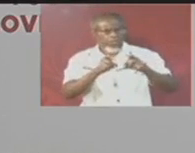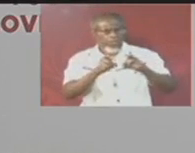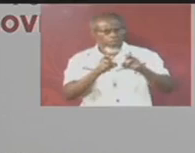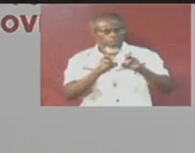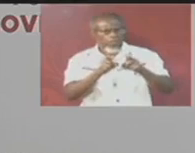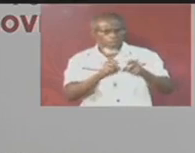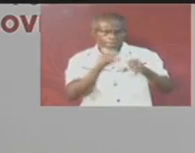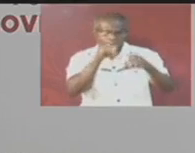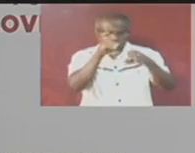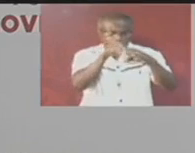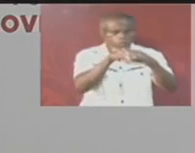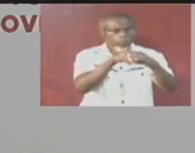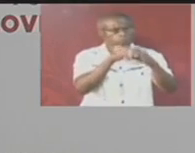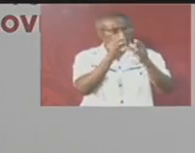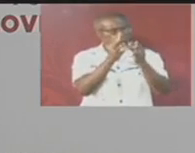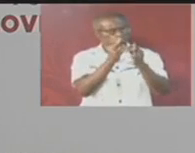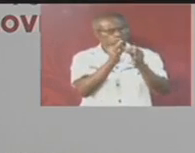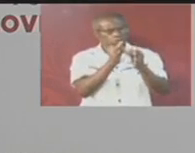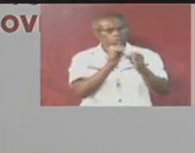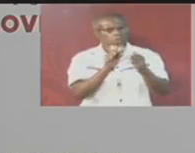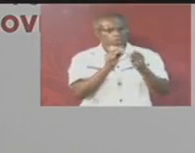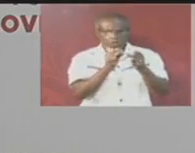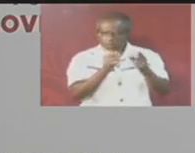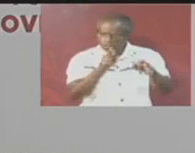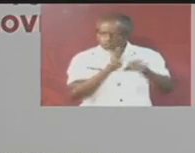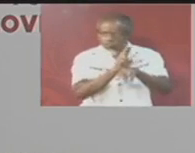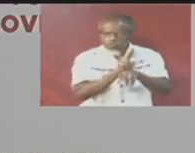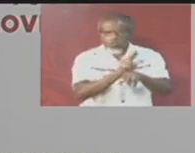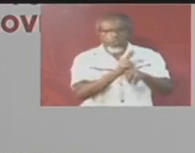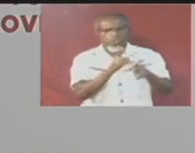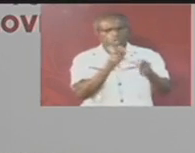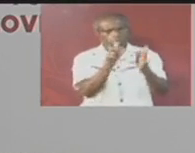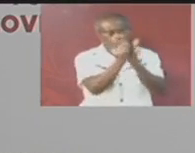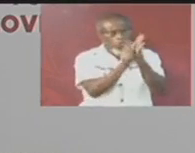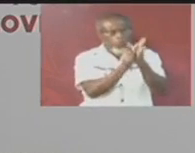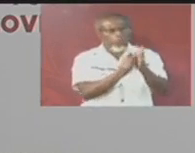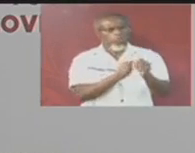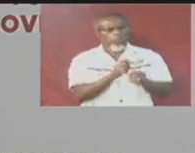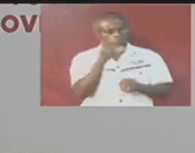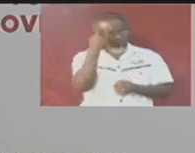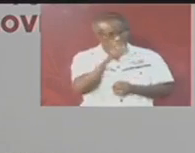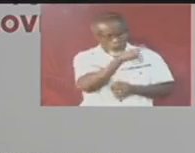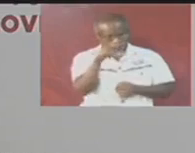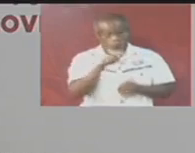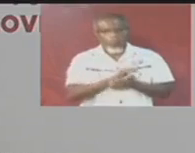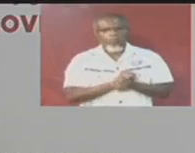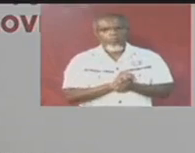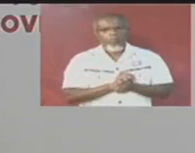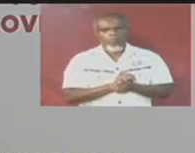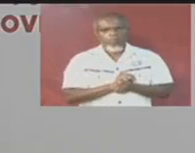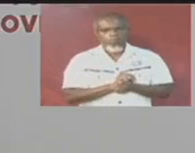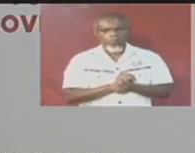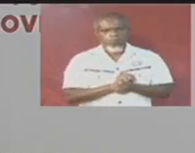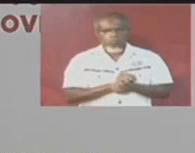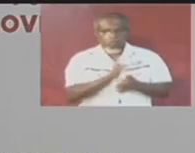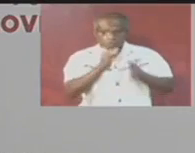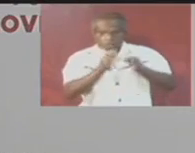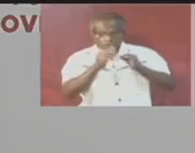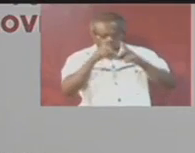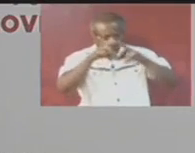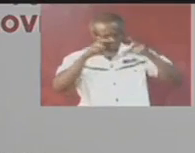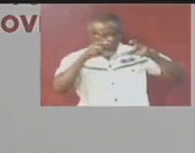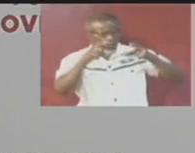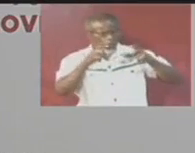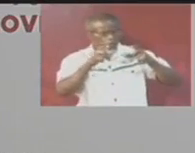in respect of the regulations about wearing masks, which include improperly wearing them, and